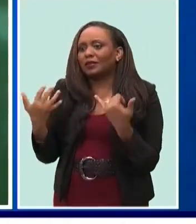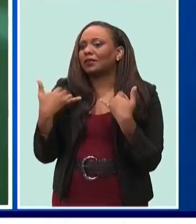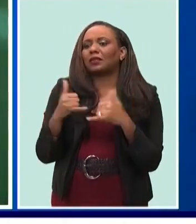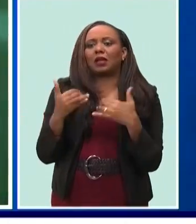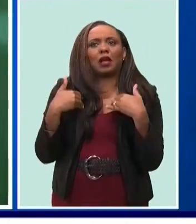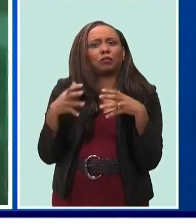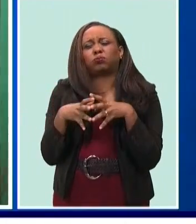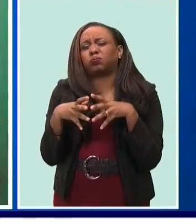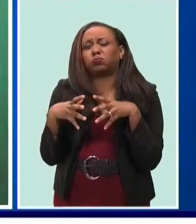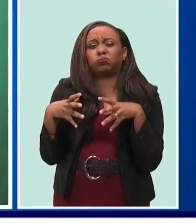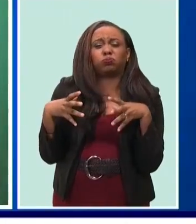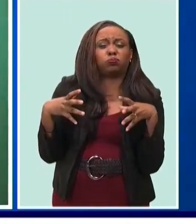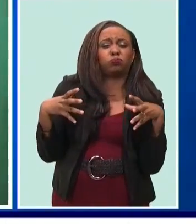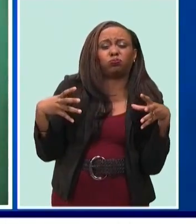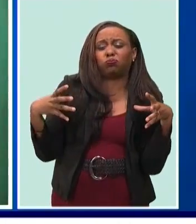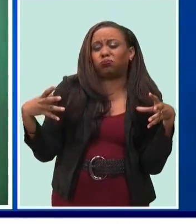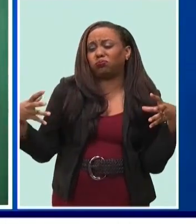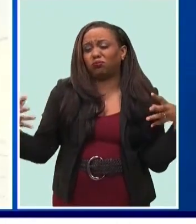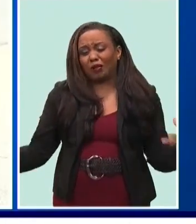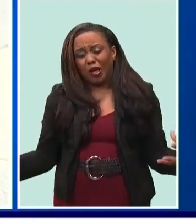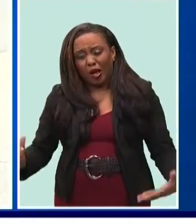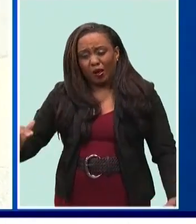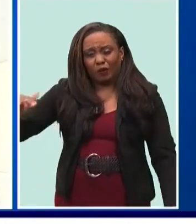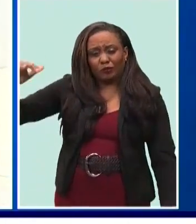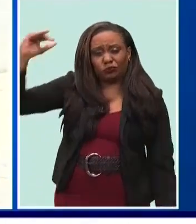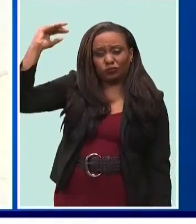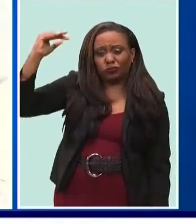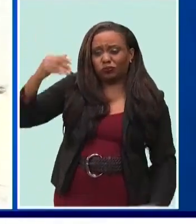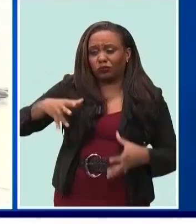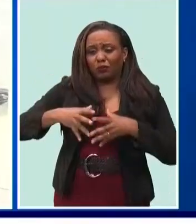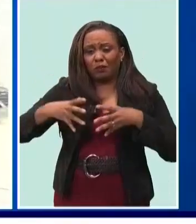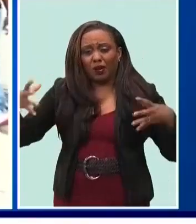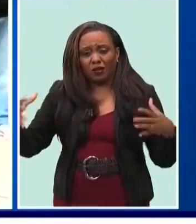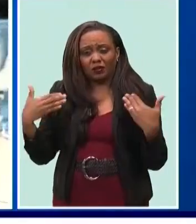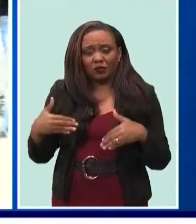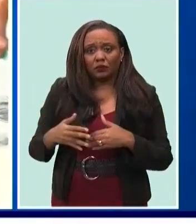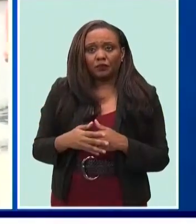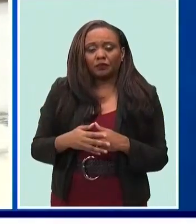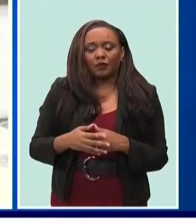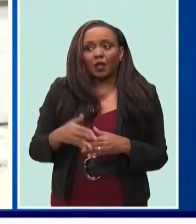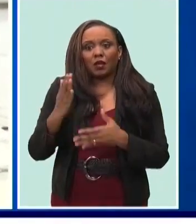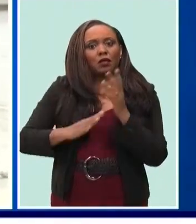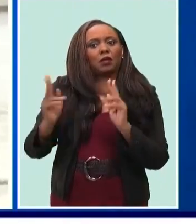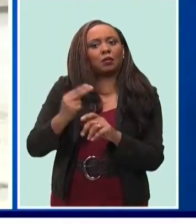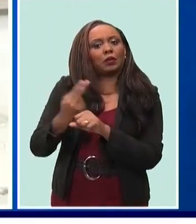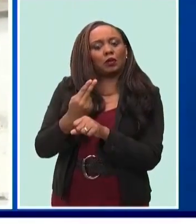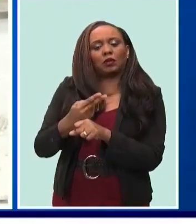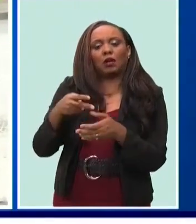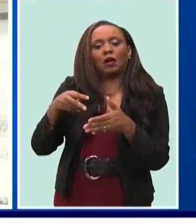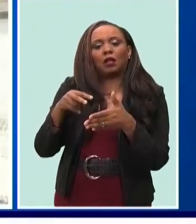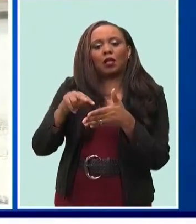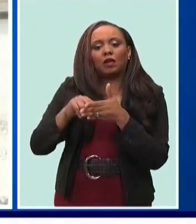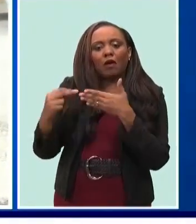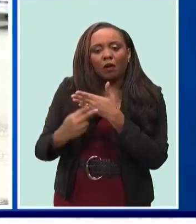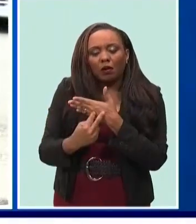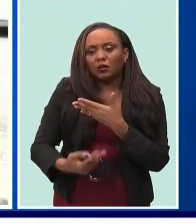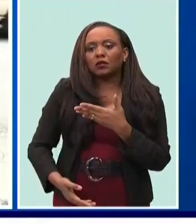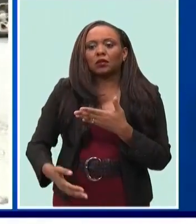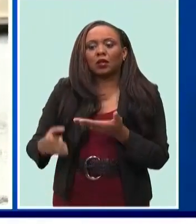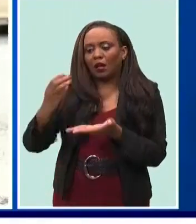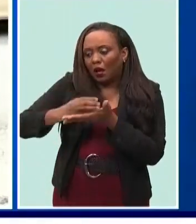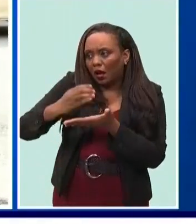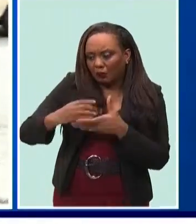an overwhelming amount of stock. Now, we also spoke to some vendors who use products like cups, forks and styrofoam containers